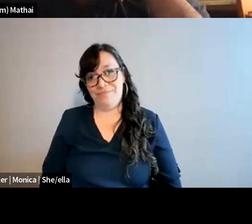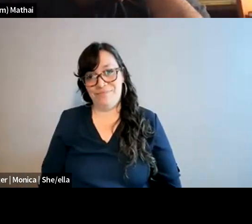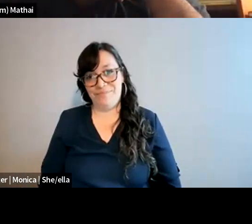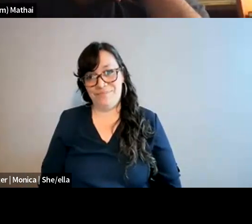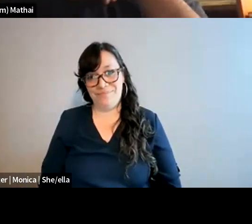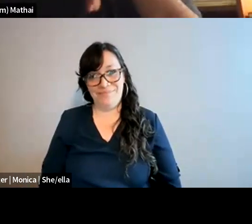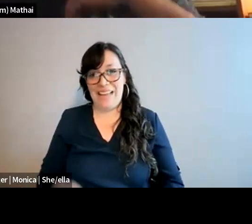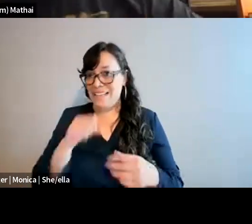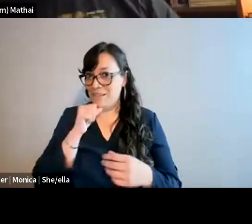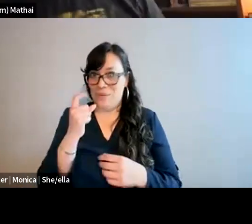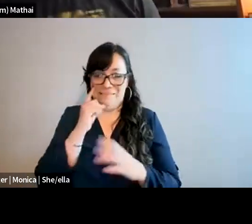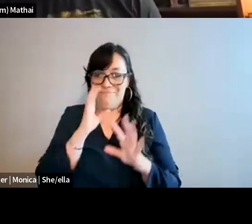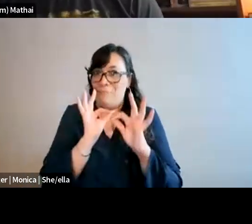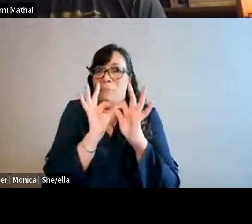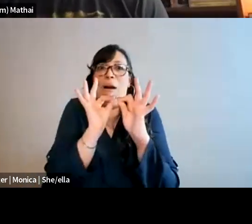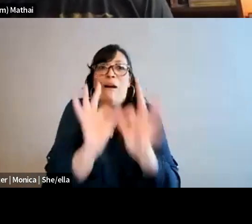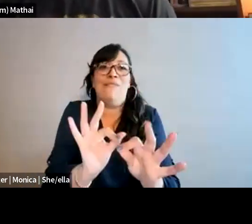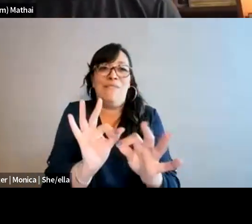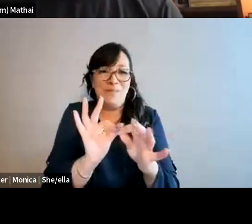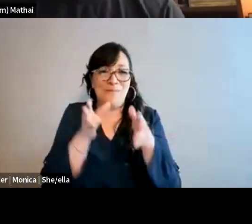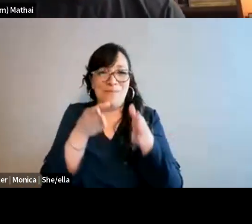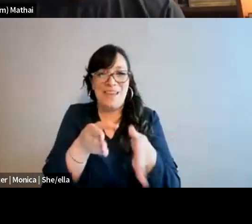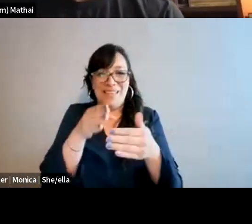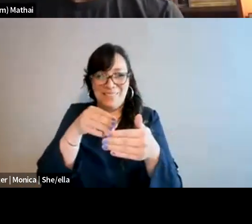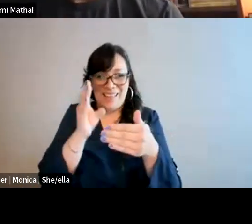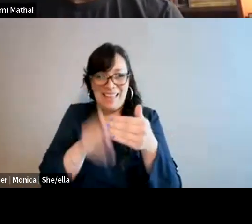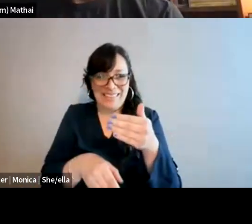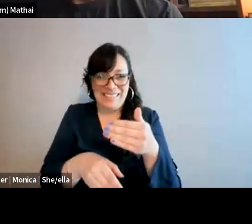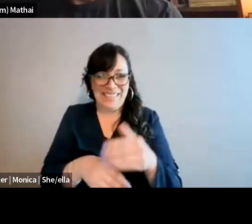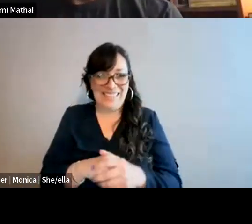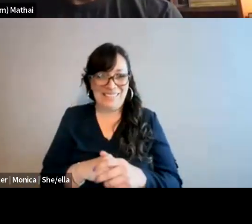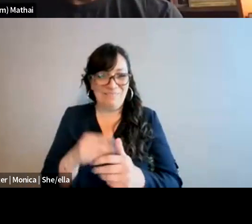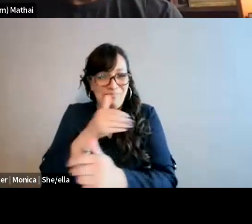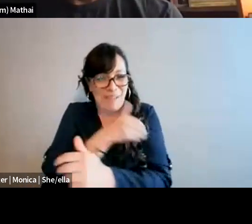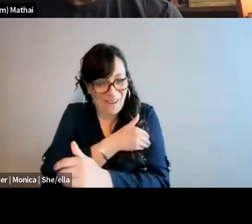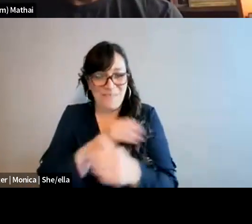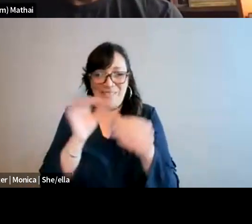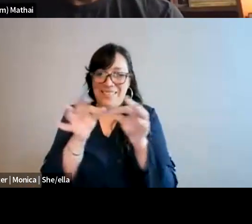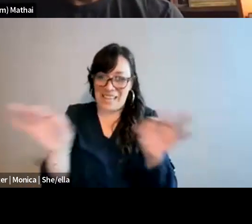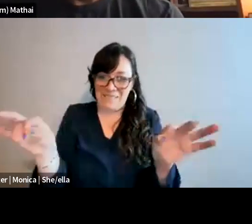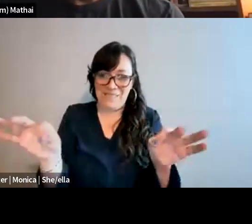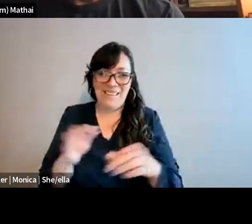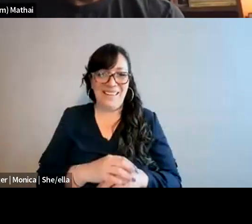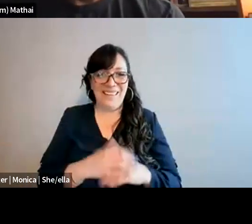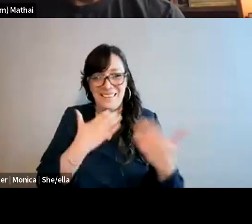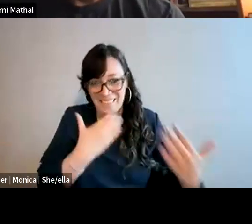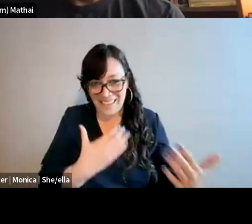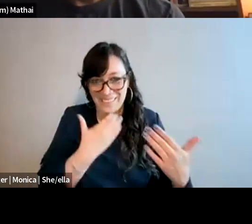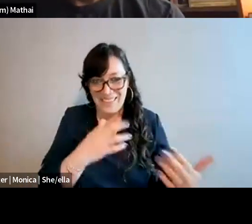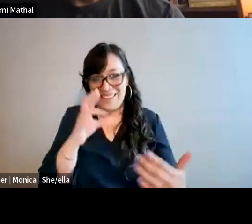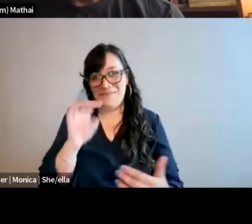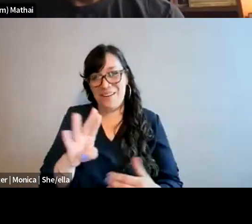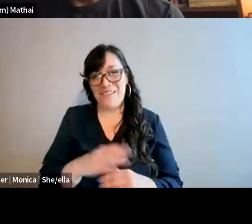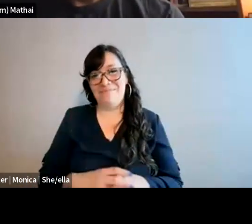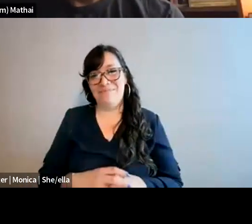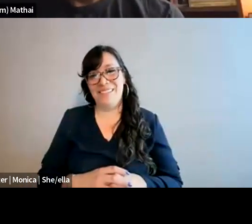I don't think we could have ended on a more powerful remark. I just want to